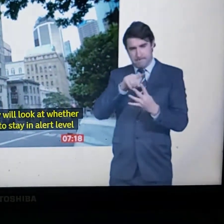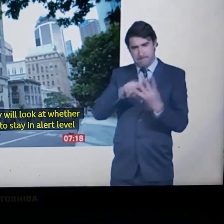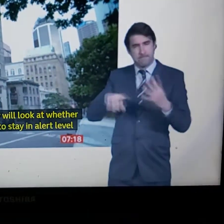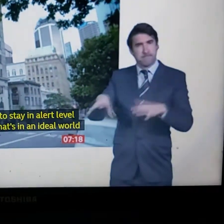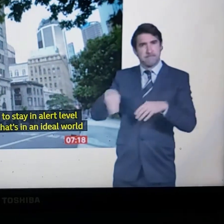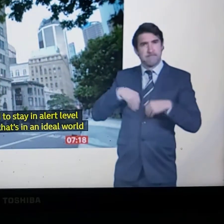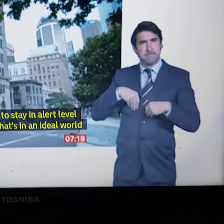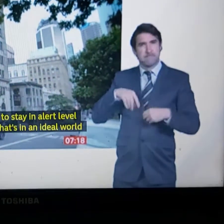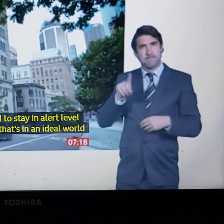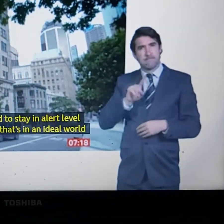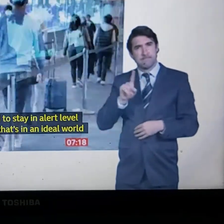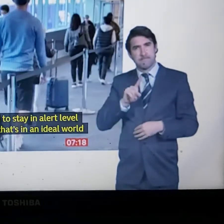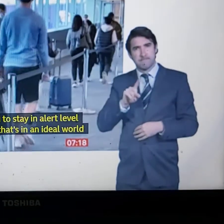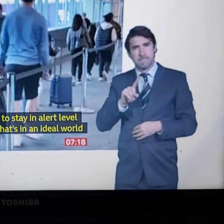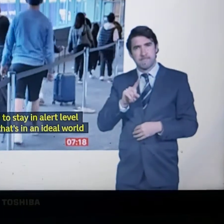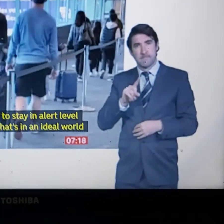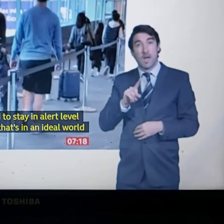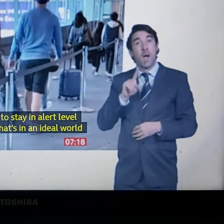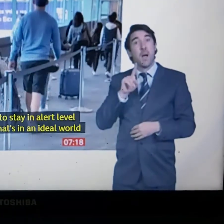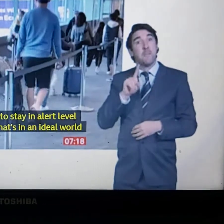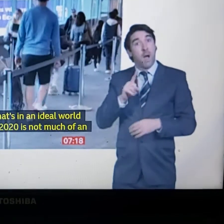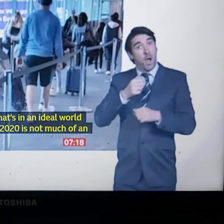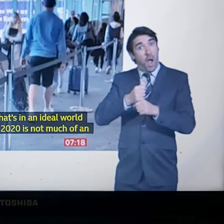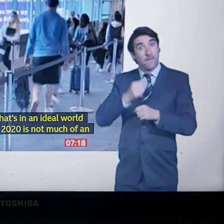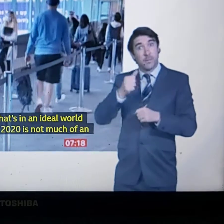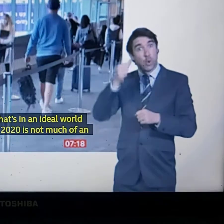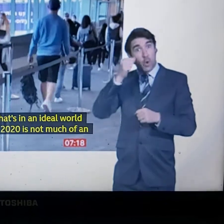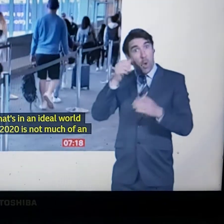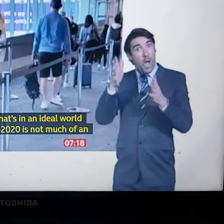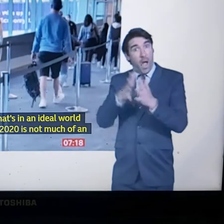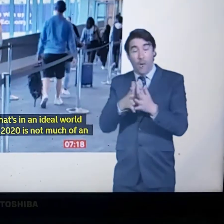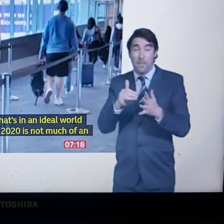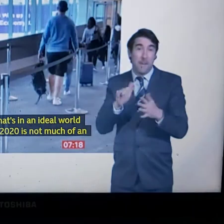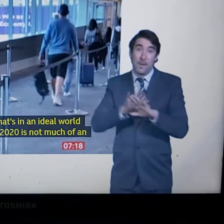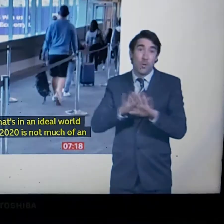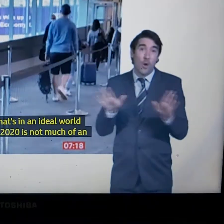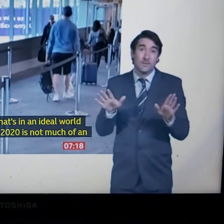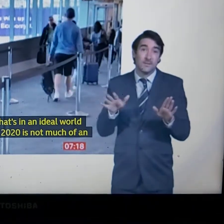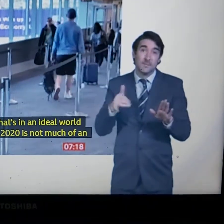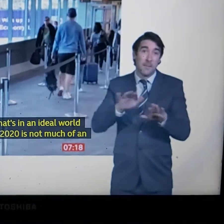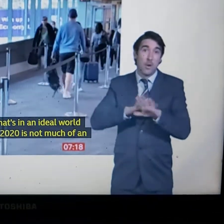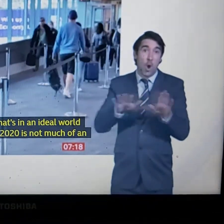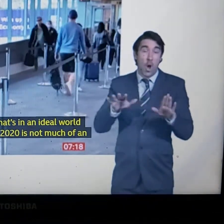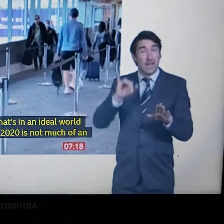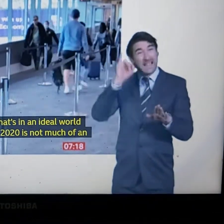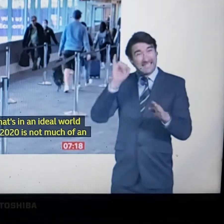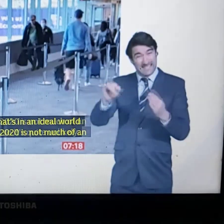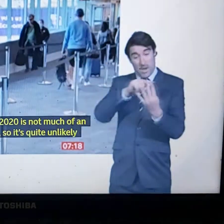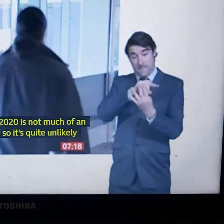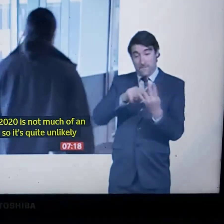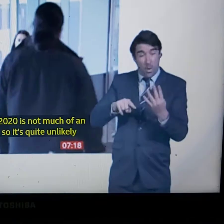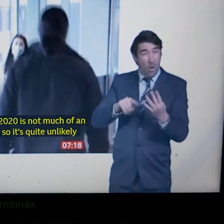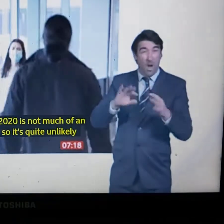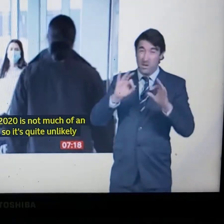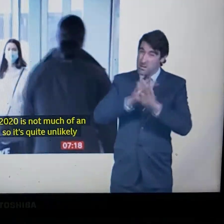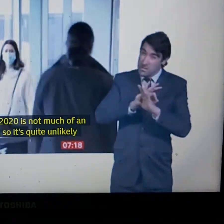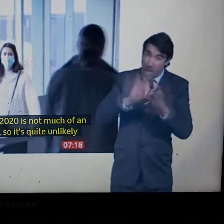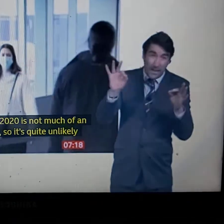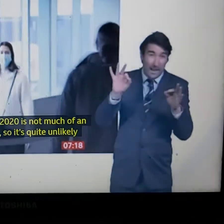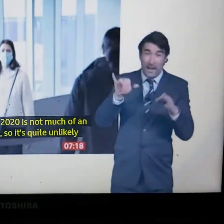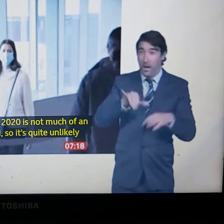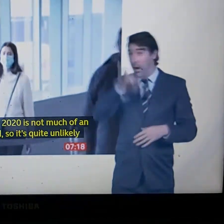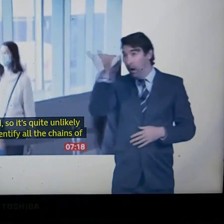to identify all those chains of transmission. They may not even find the source by then, because there's no link to the border restrictions, there's no